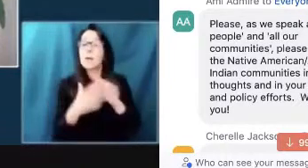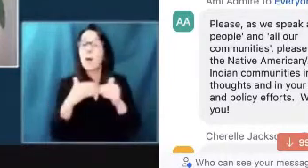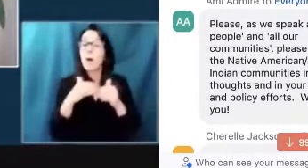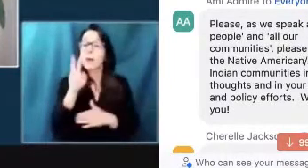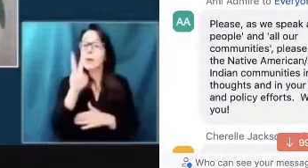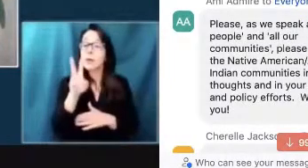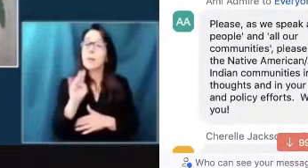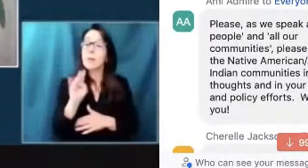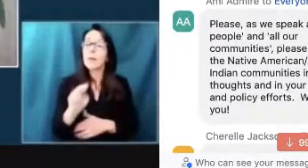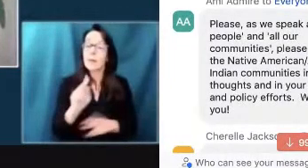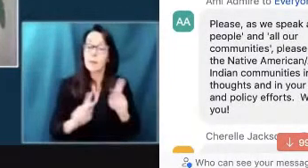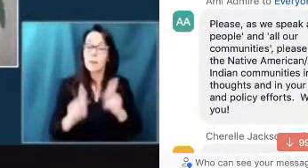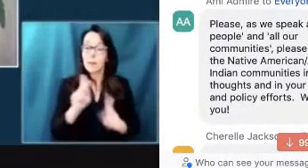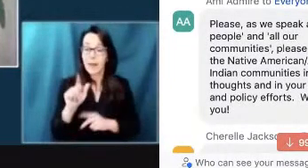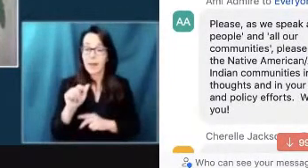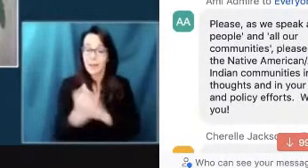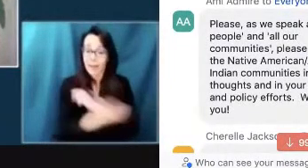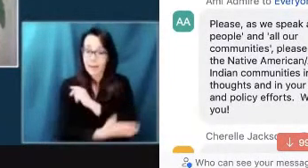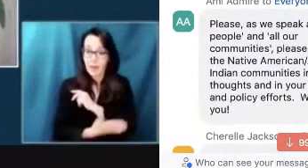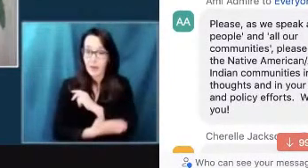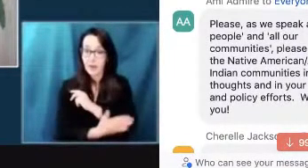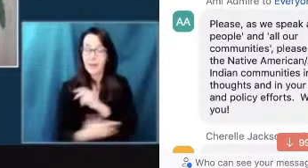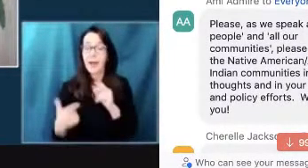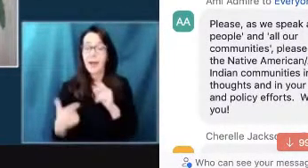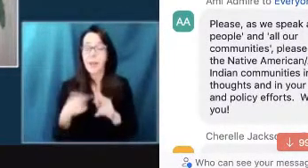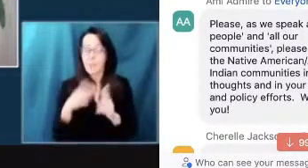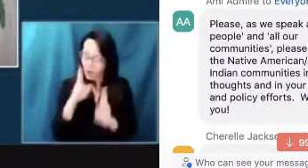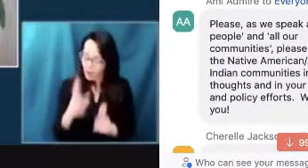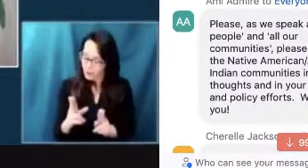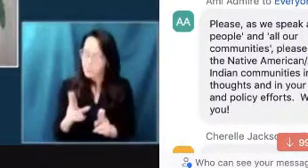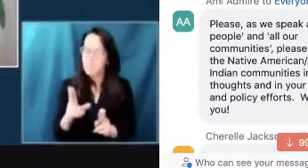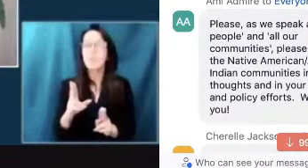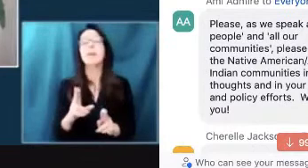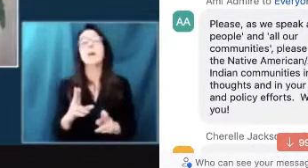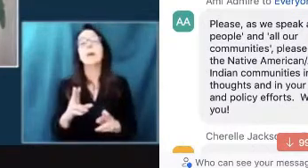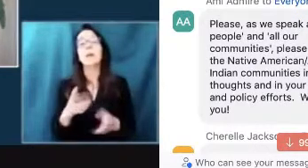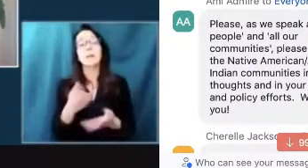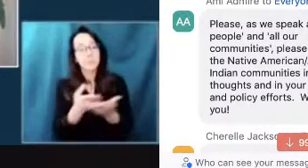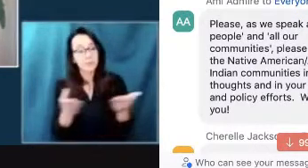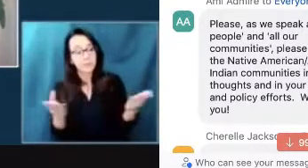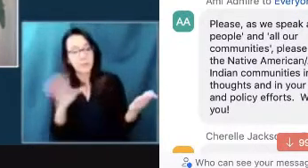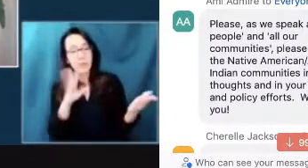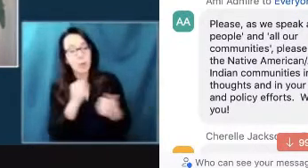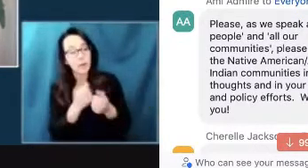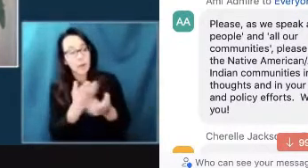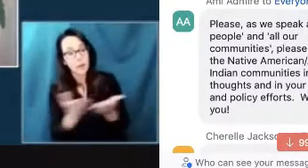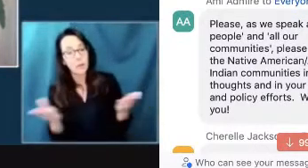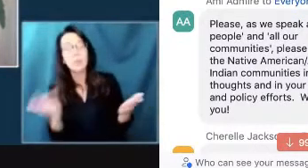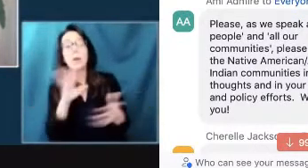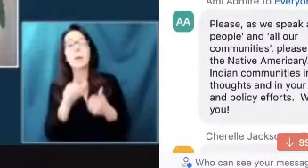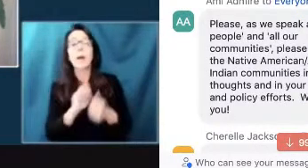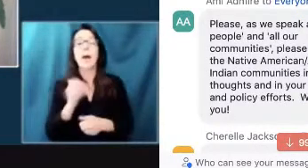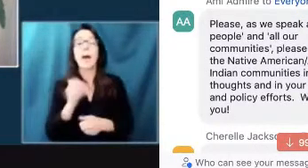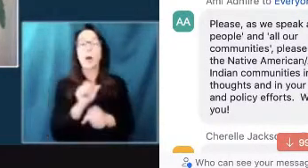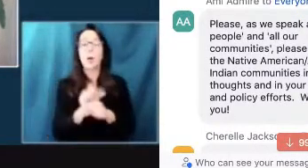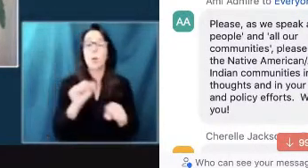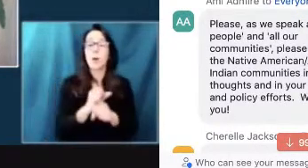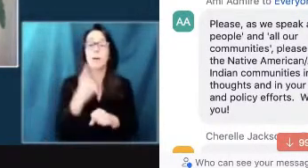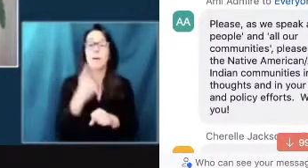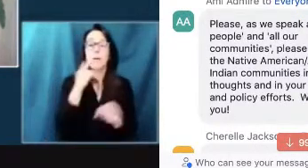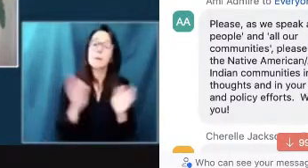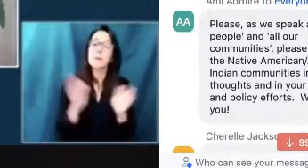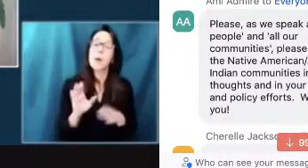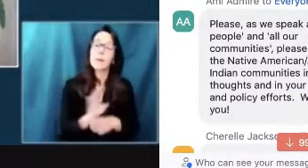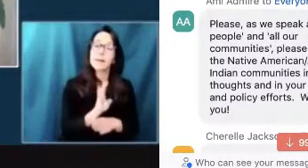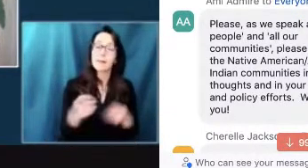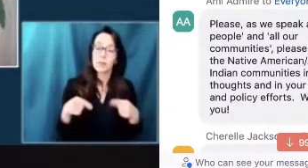I'm honored to address our state party today to talk about our work on behalf of small businesses during this pandemic. Not